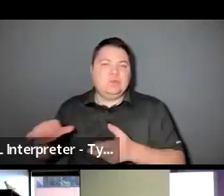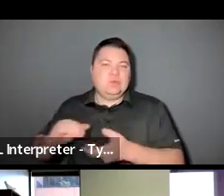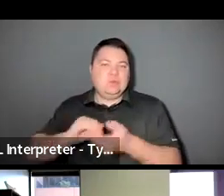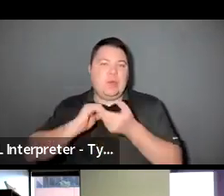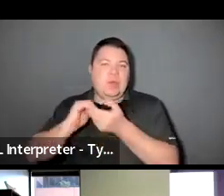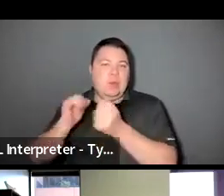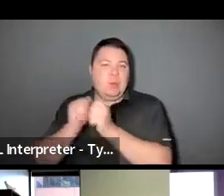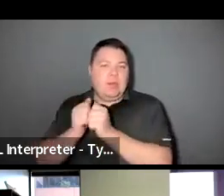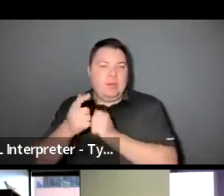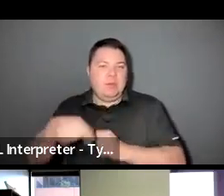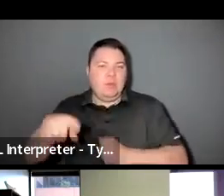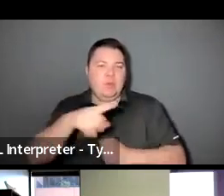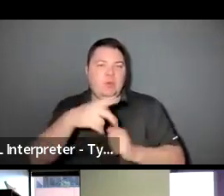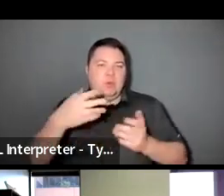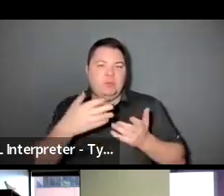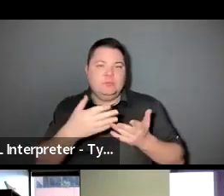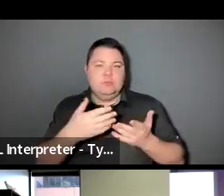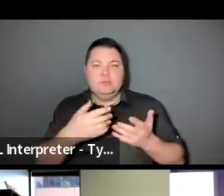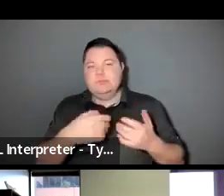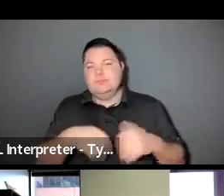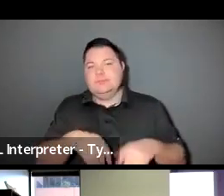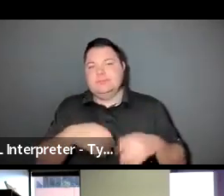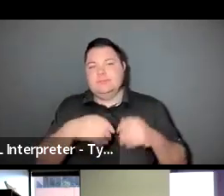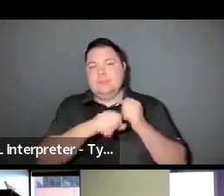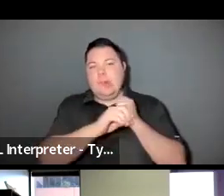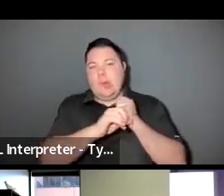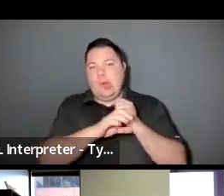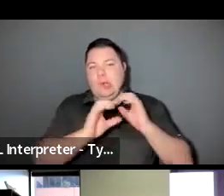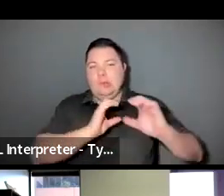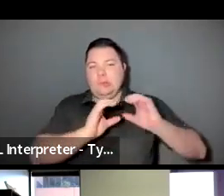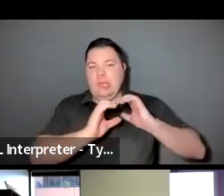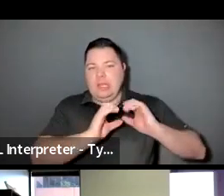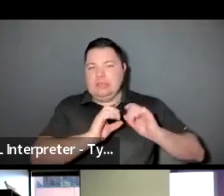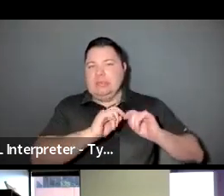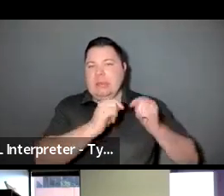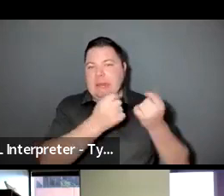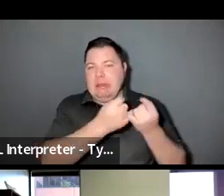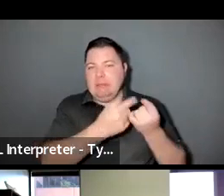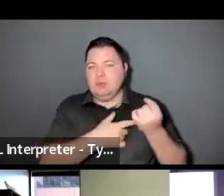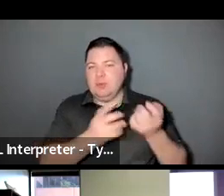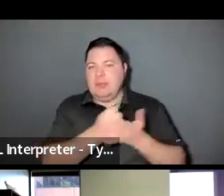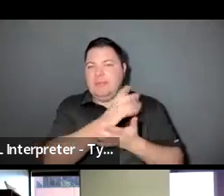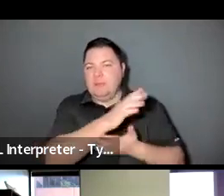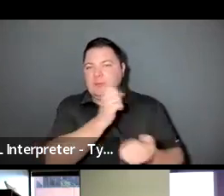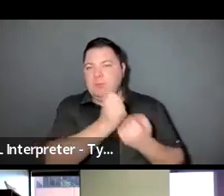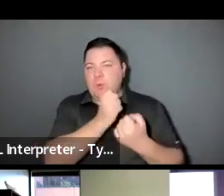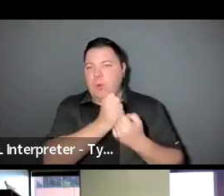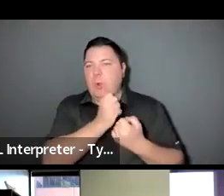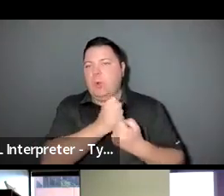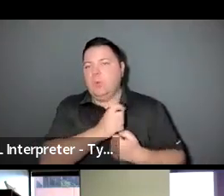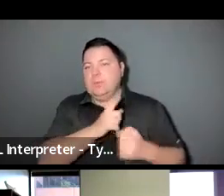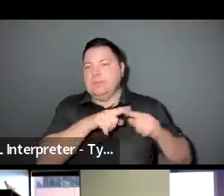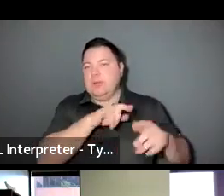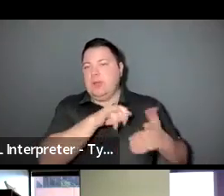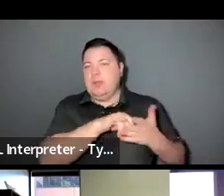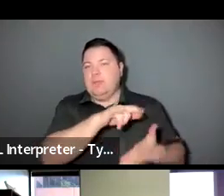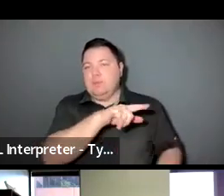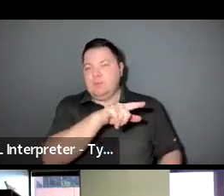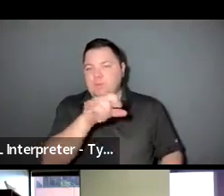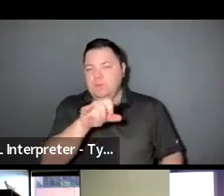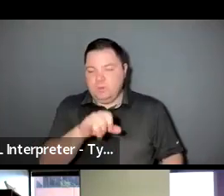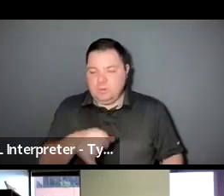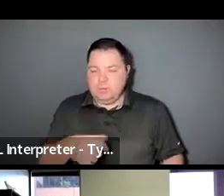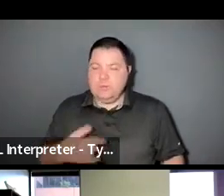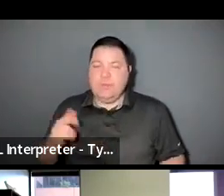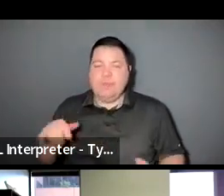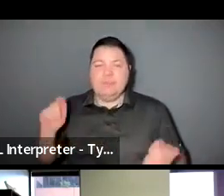with the broader MarCom team and get their support because we're dependent on them as well. So that has been that.